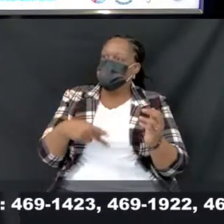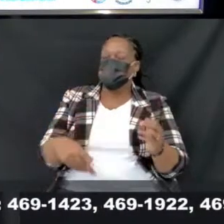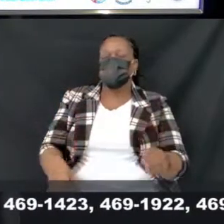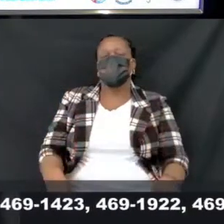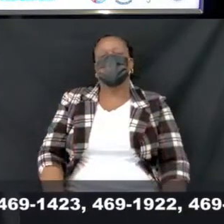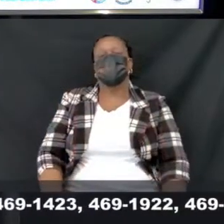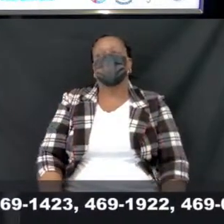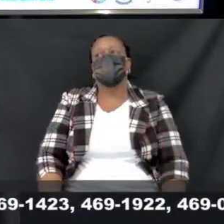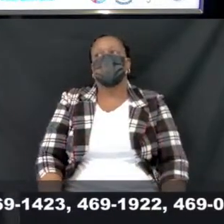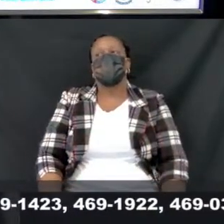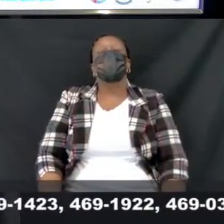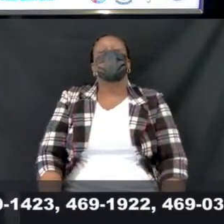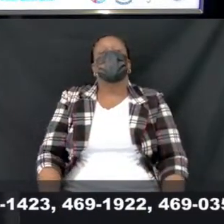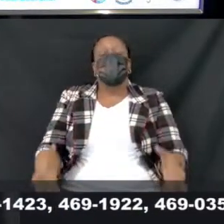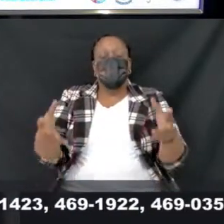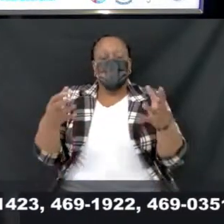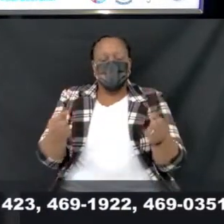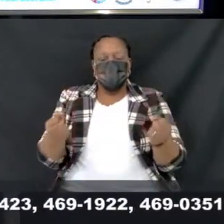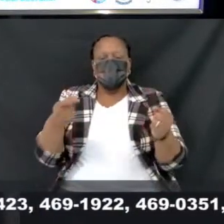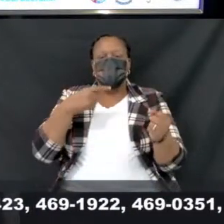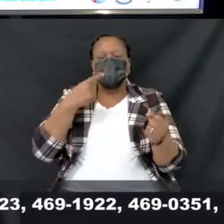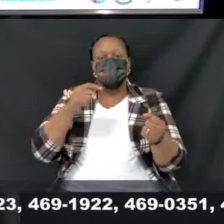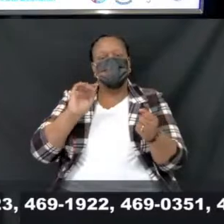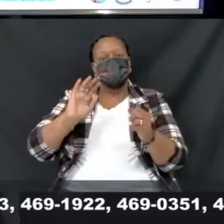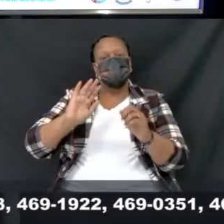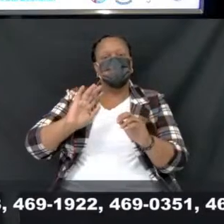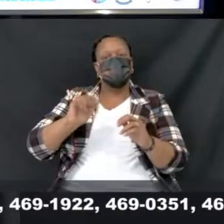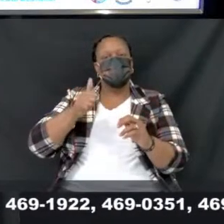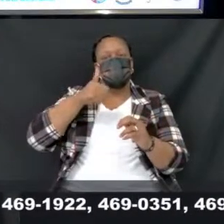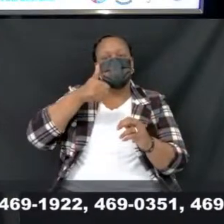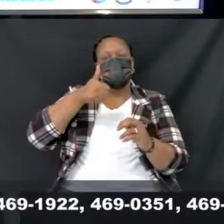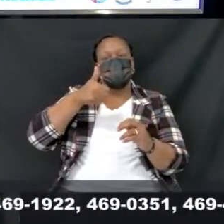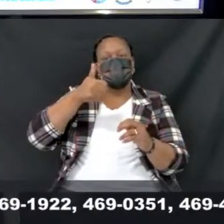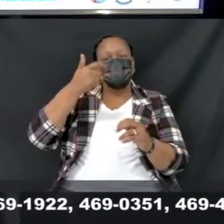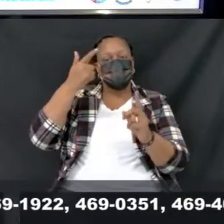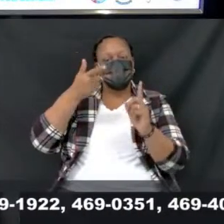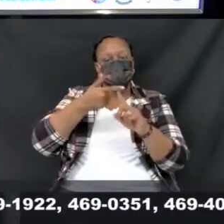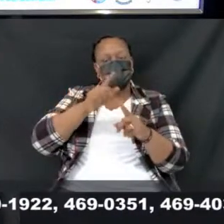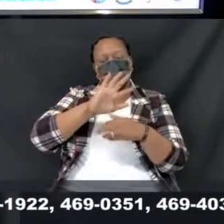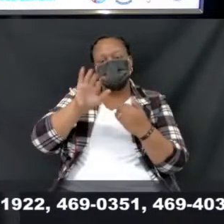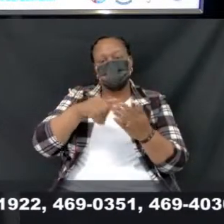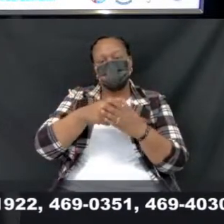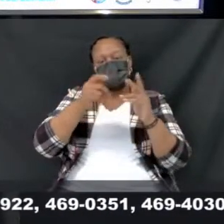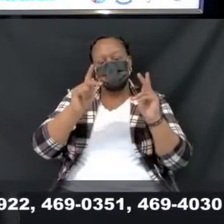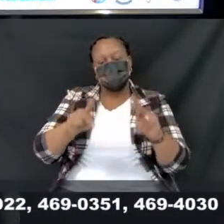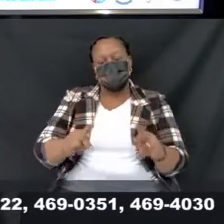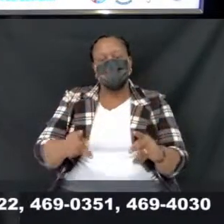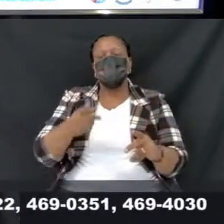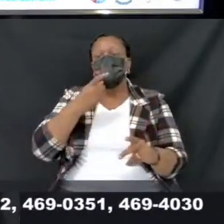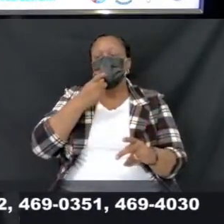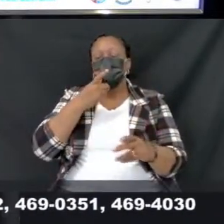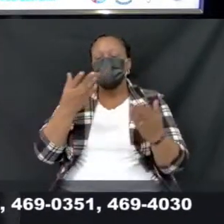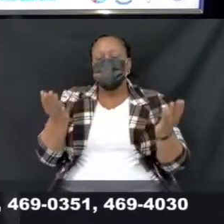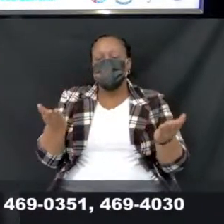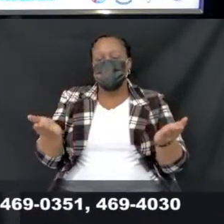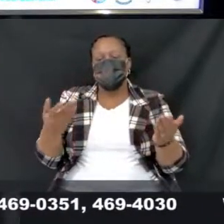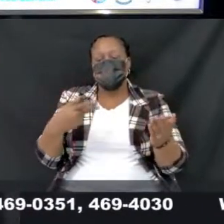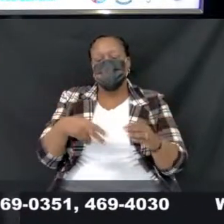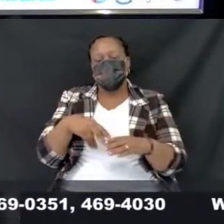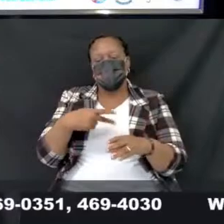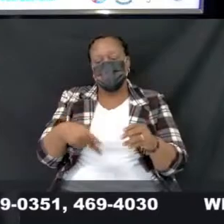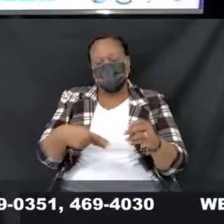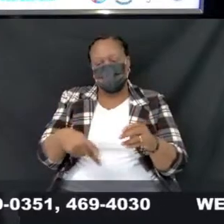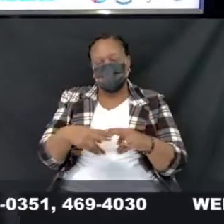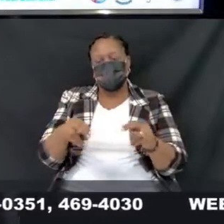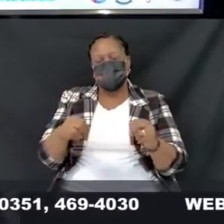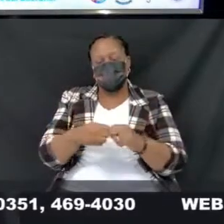population of St. Kitts and Nevis, our citizens, residents, visitors, everyone who has entered our shores during these difficult times, and